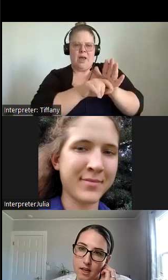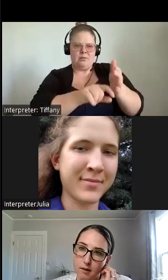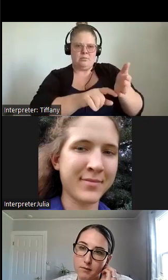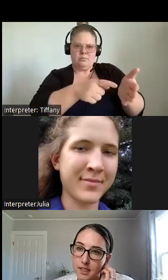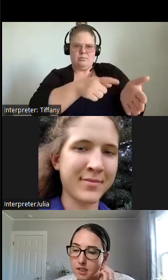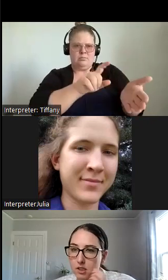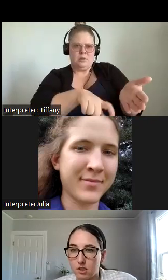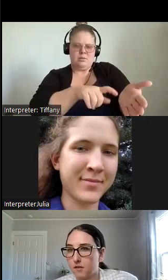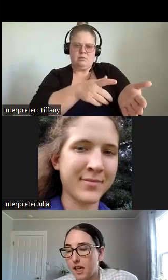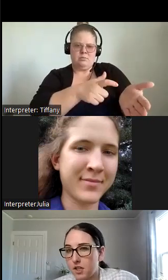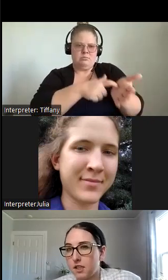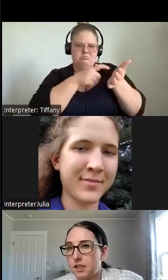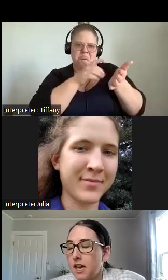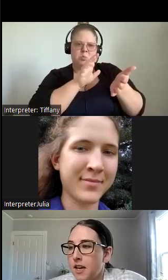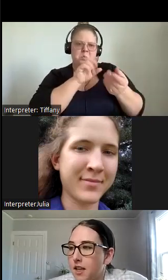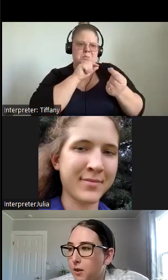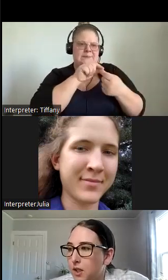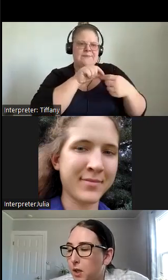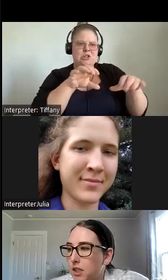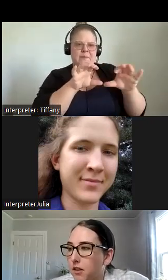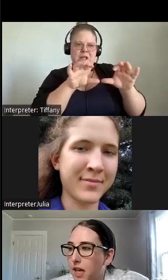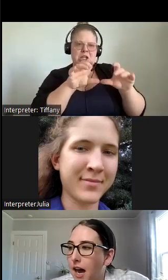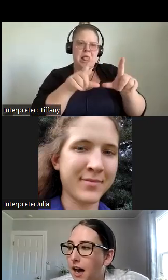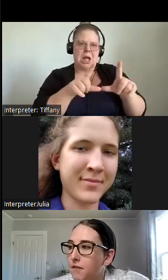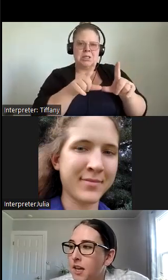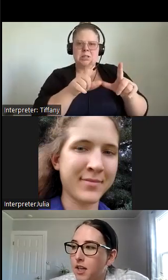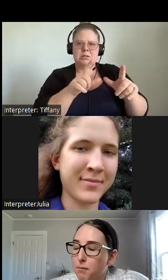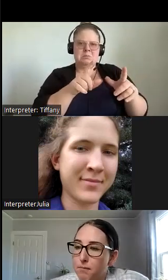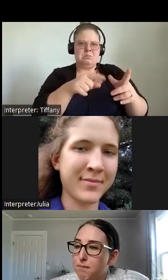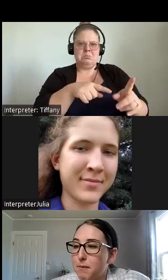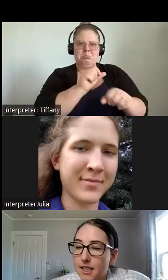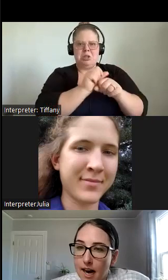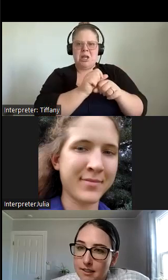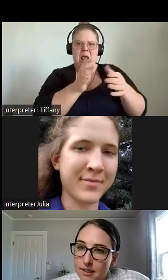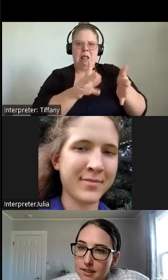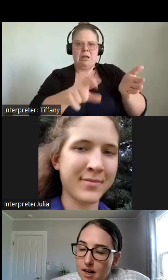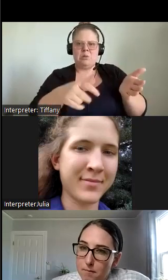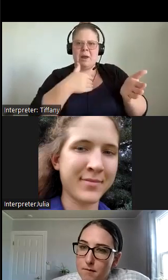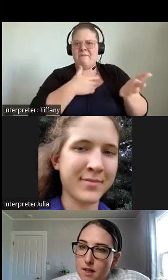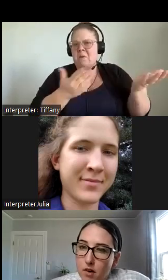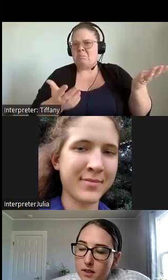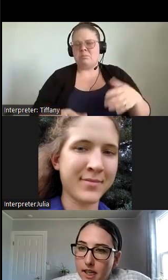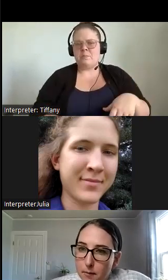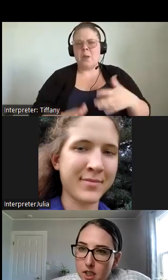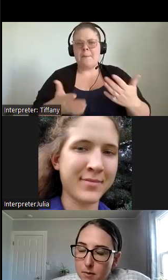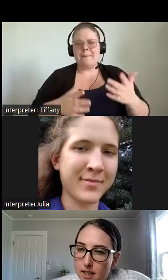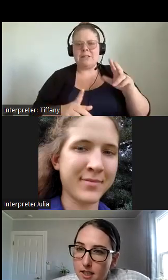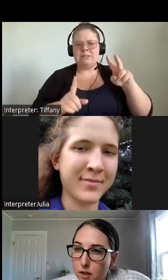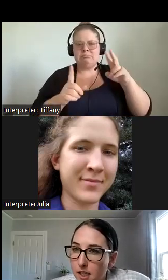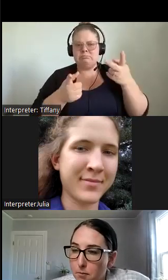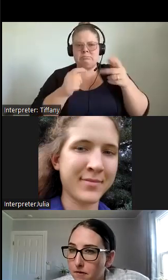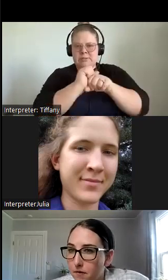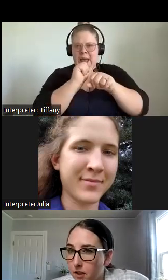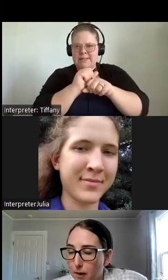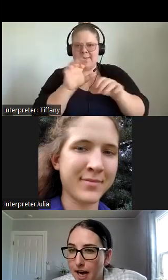specific licenses or certifications that those personnel may have. There may be tasks involved in care management that